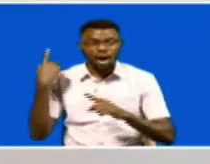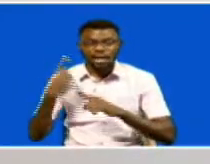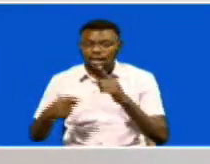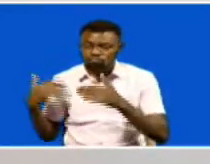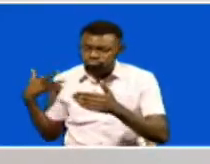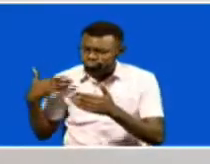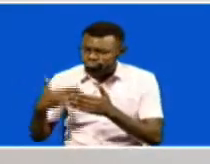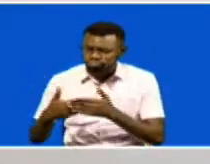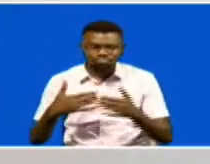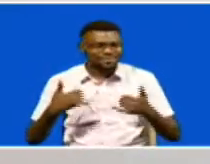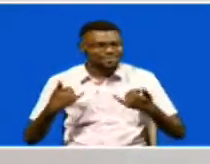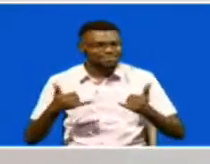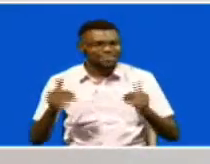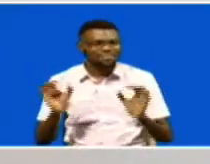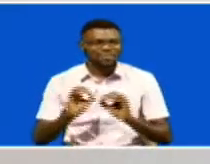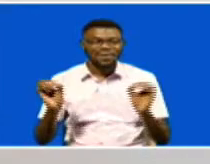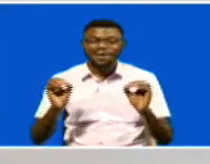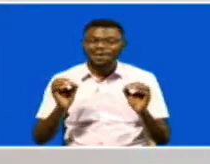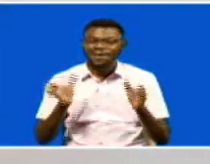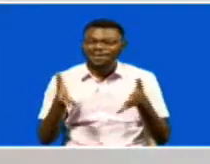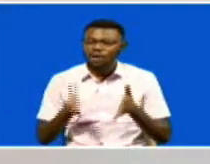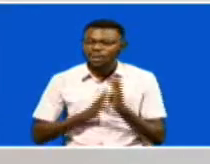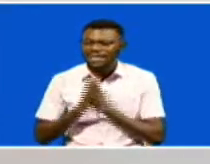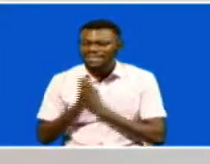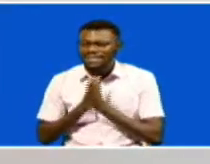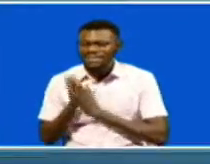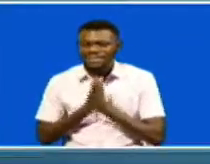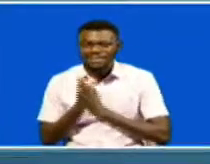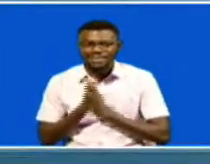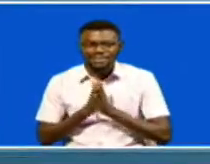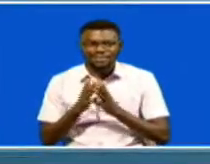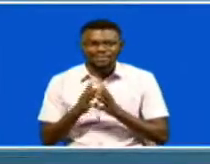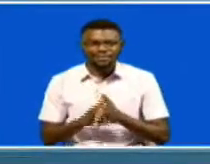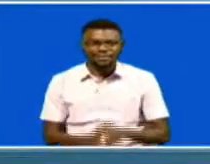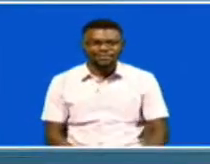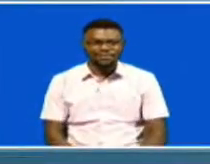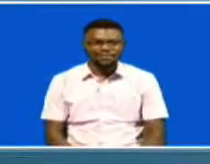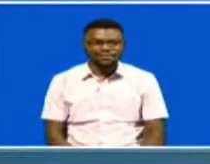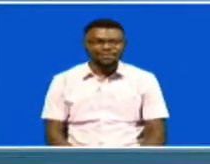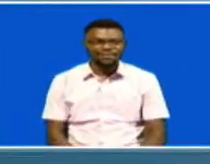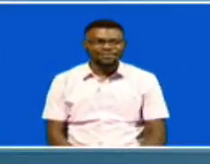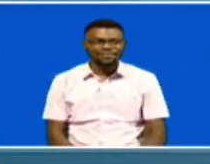didn't play, so everybody is looking forward for this. Now,